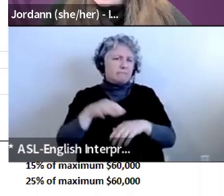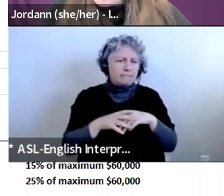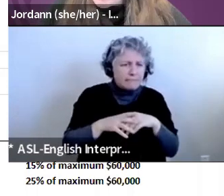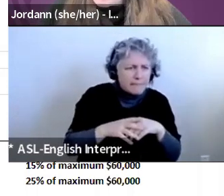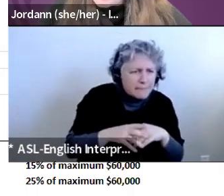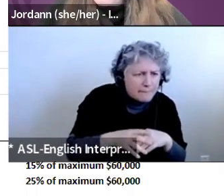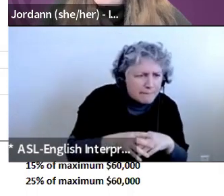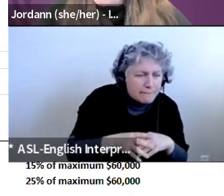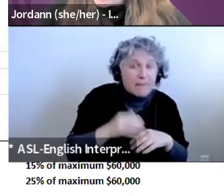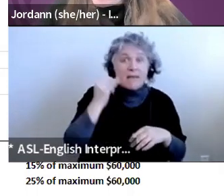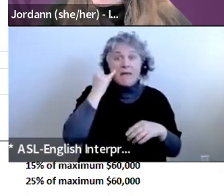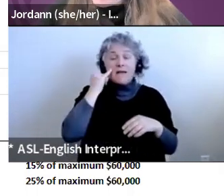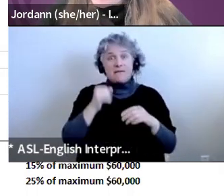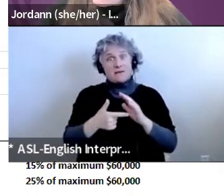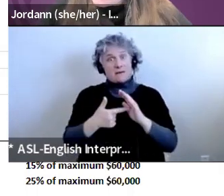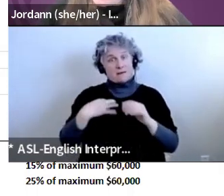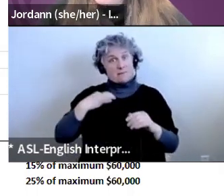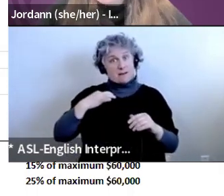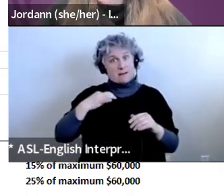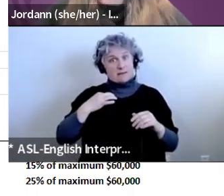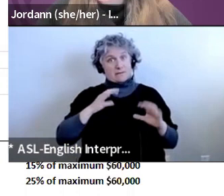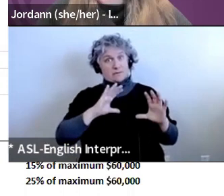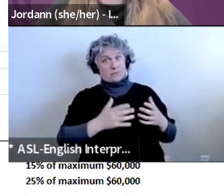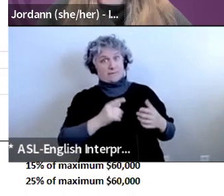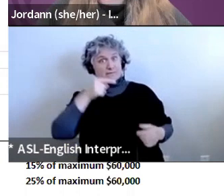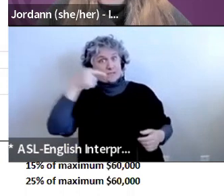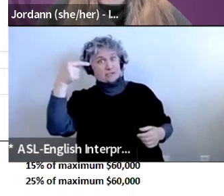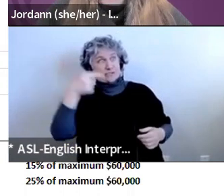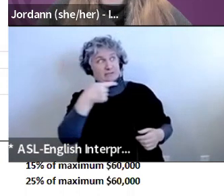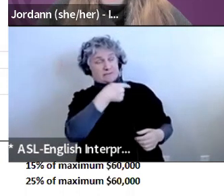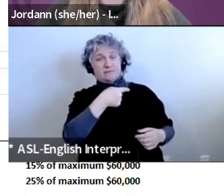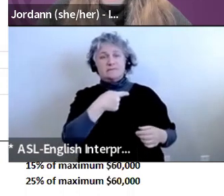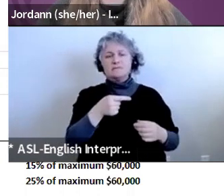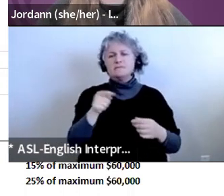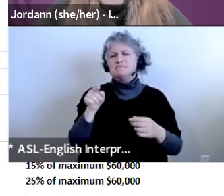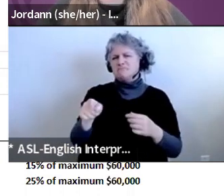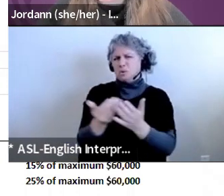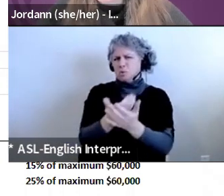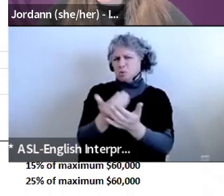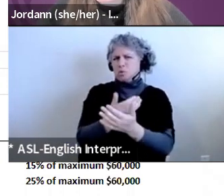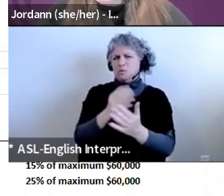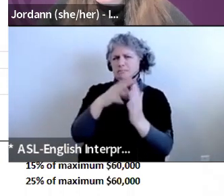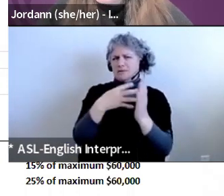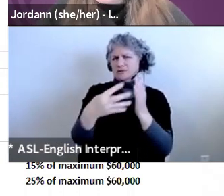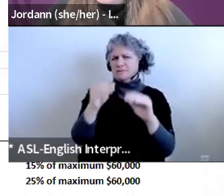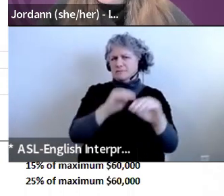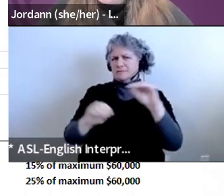If you applied to cohort 1 of IDEA Fund, you'll notice some changes on this budget sheet versus the last